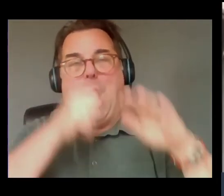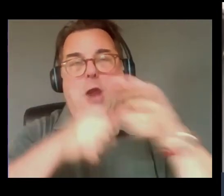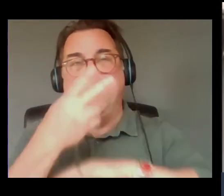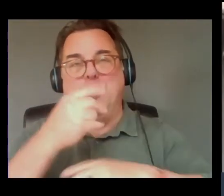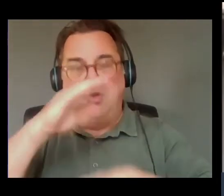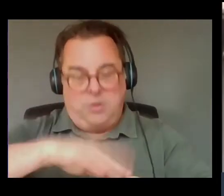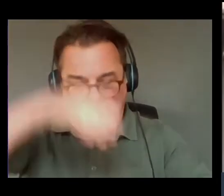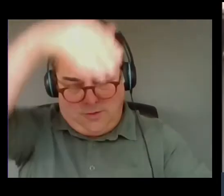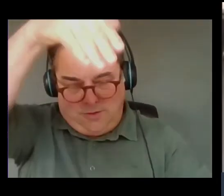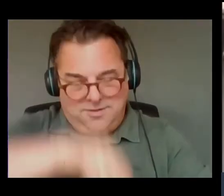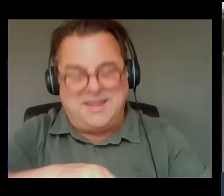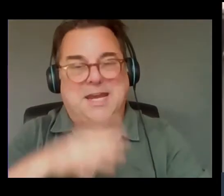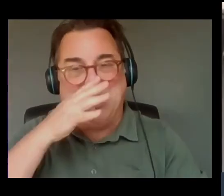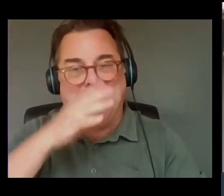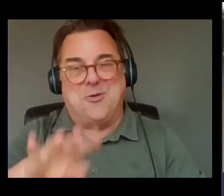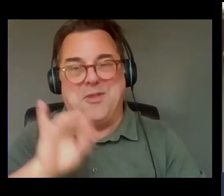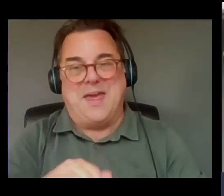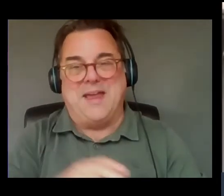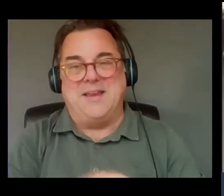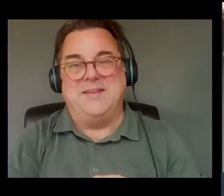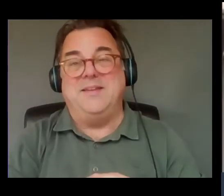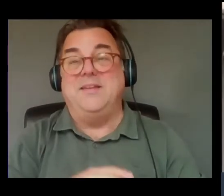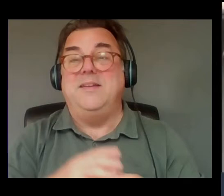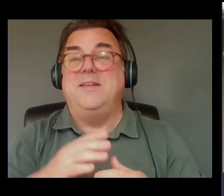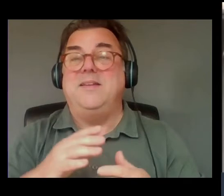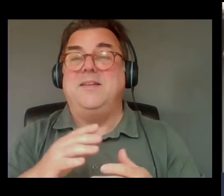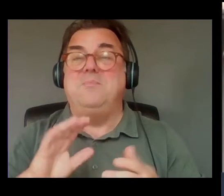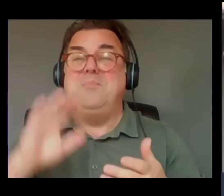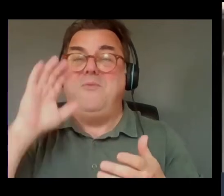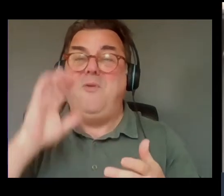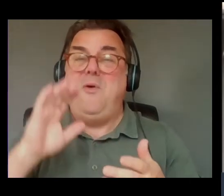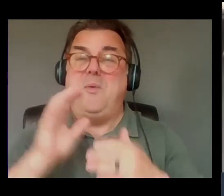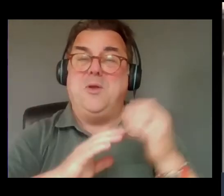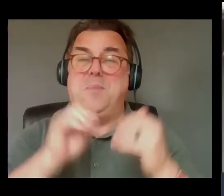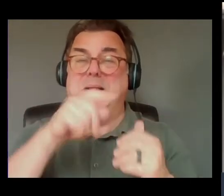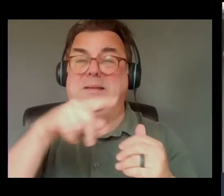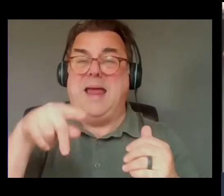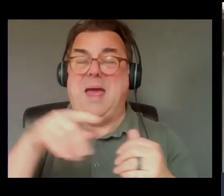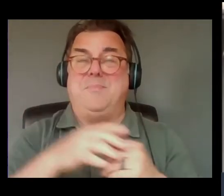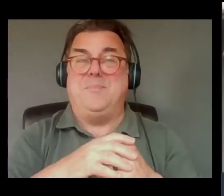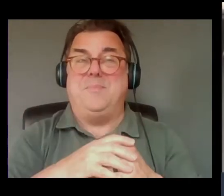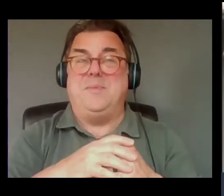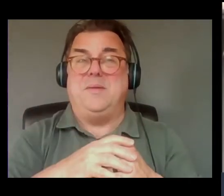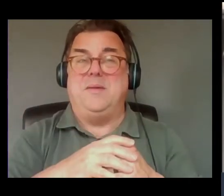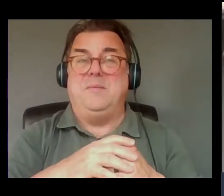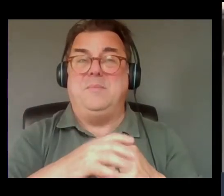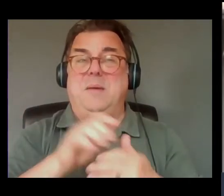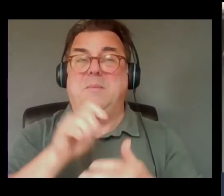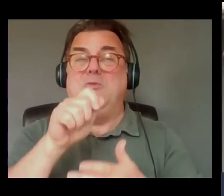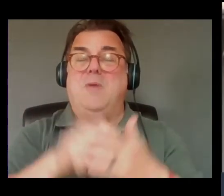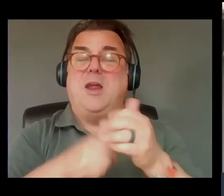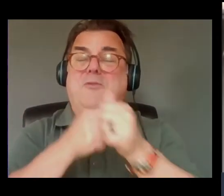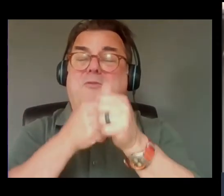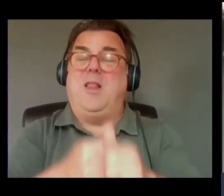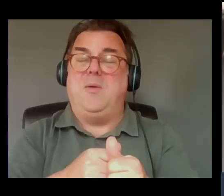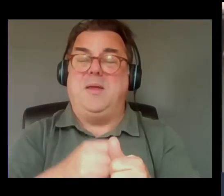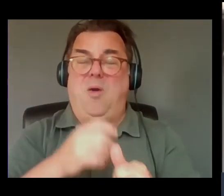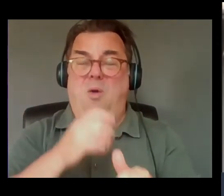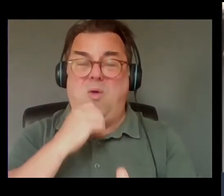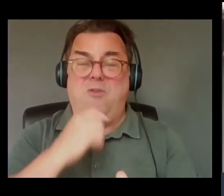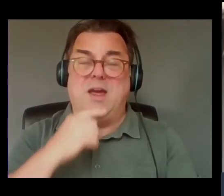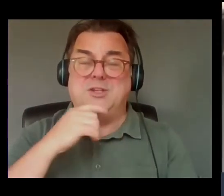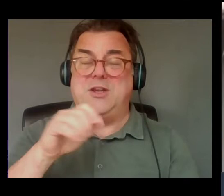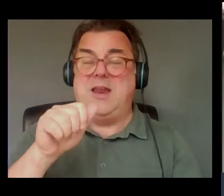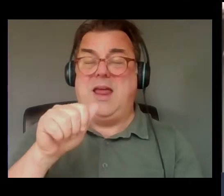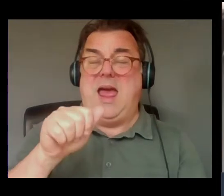there was a time when to build applications, everybody, it was writing them in assembly language, right? In a very low level,